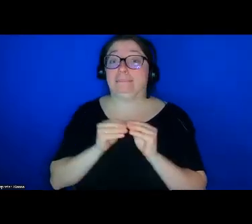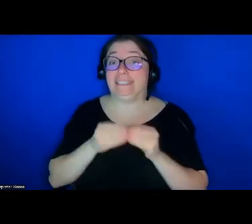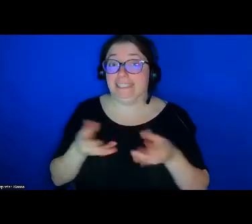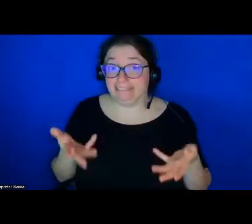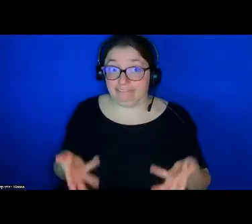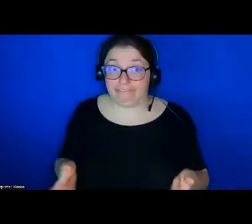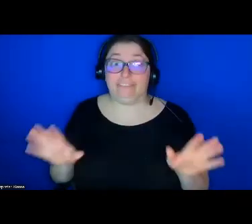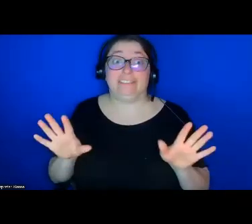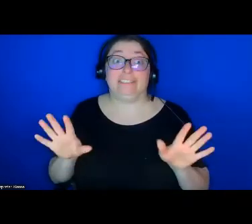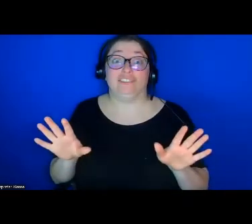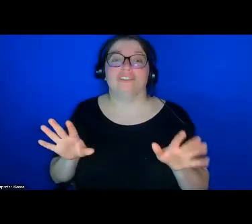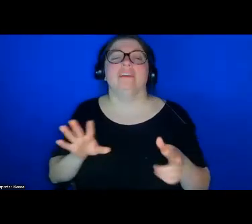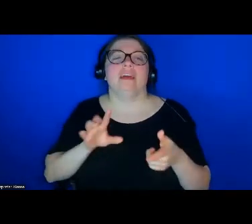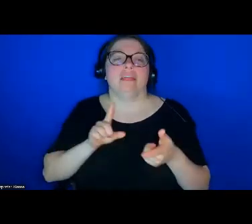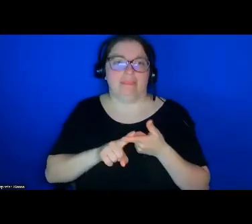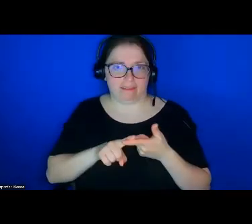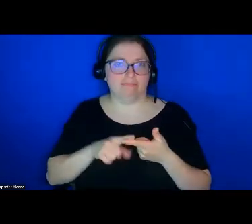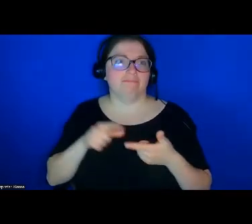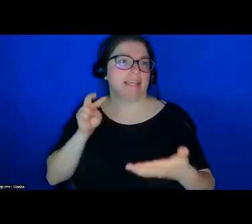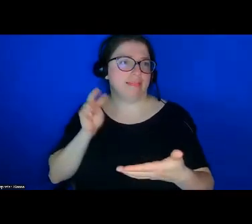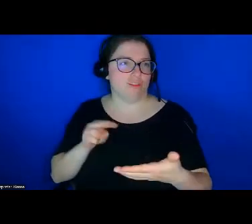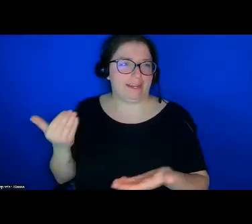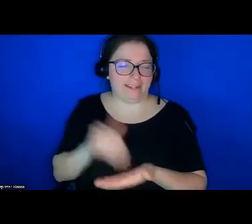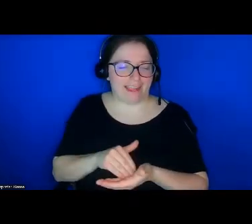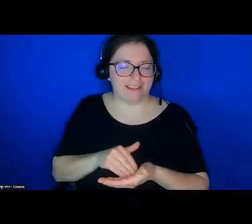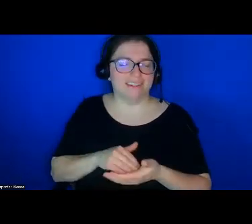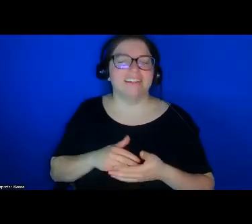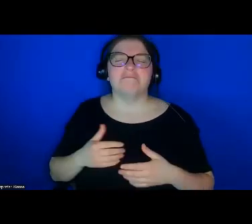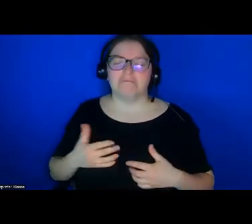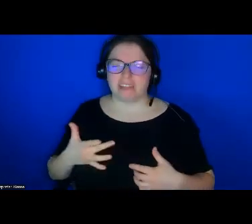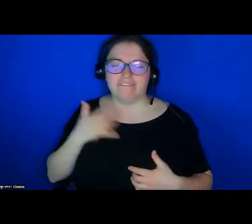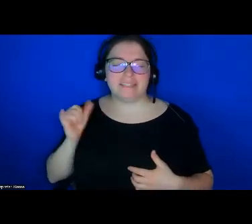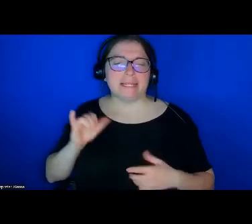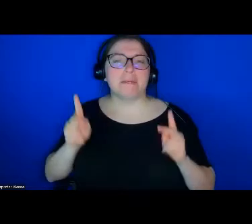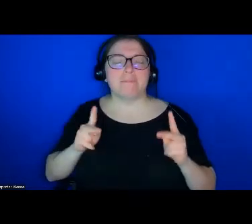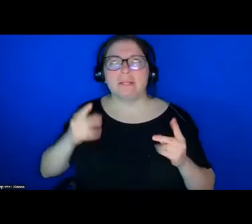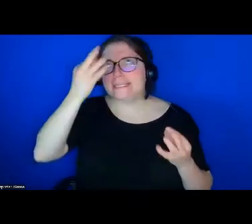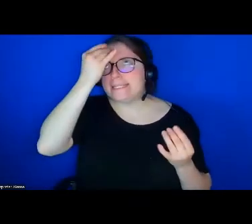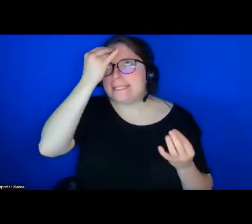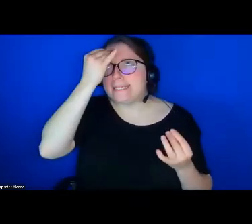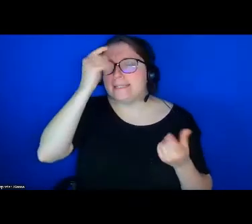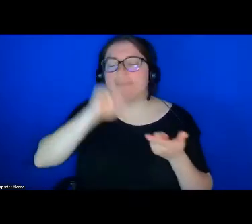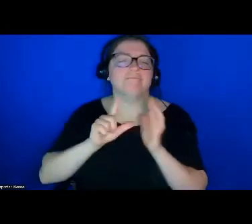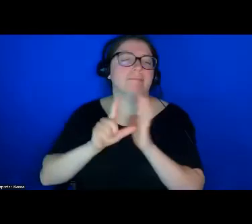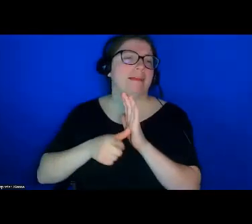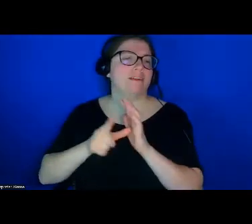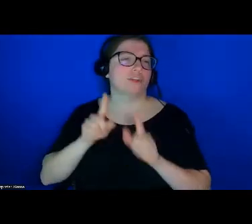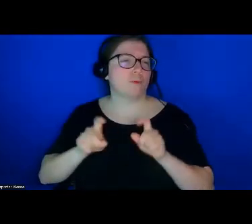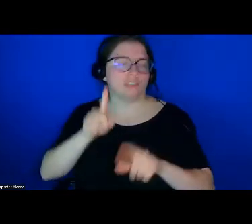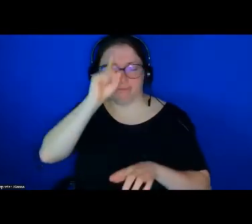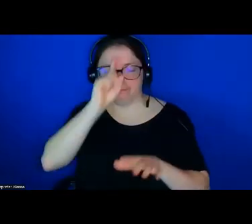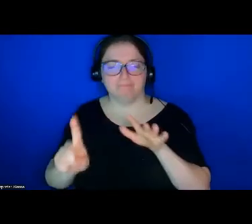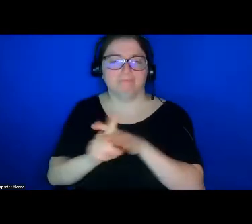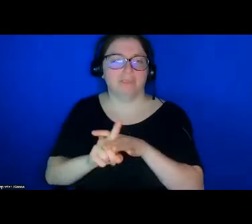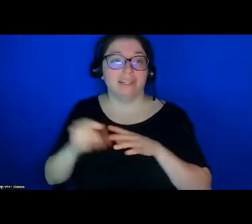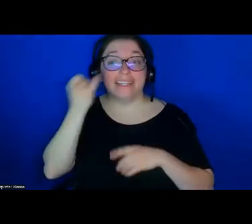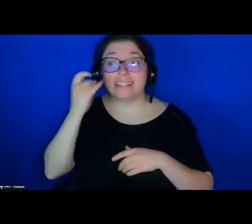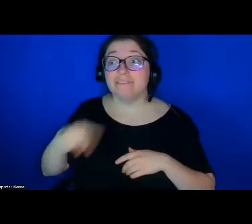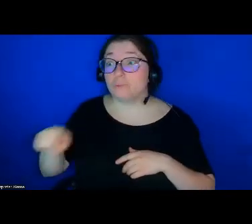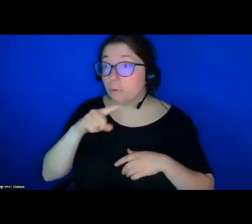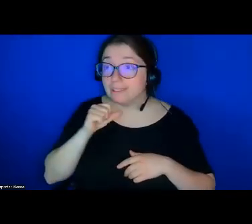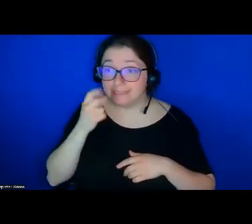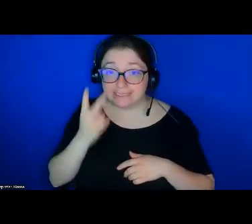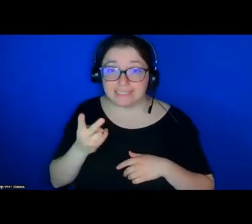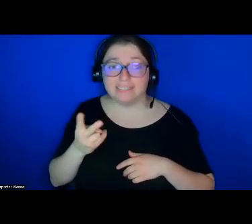digest this and reflect on these questions um so just assuring everyone in case you didn't see the Q&A answers uh the